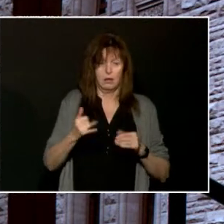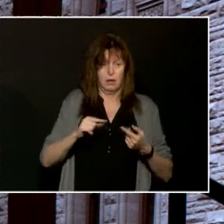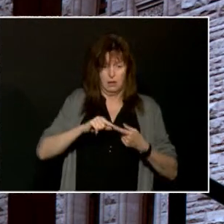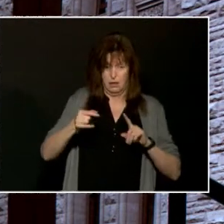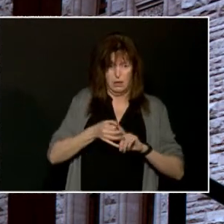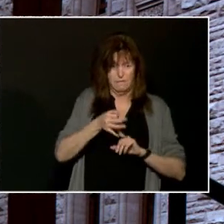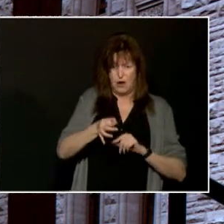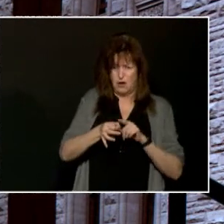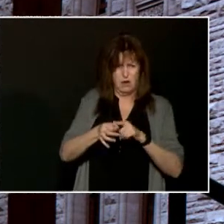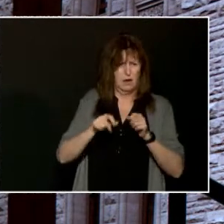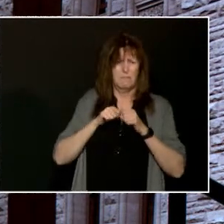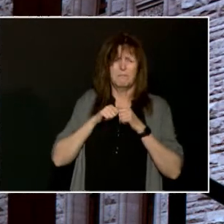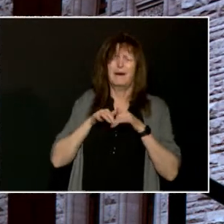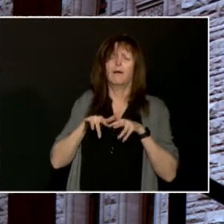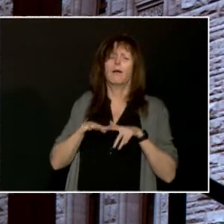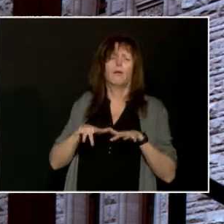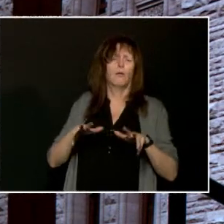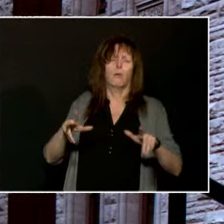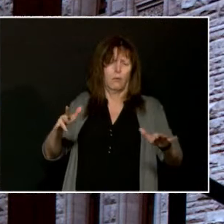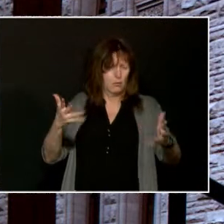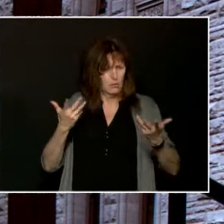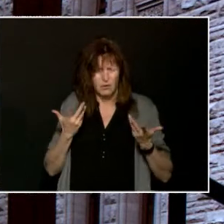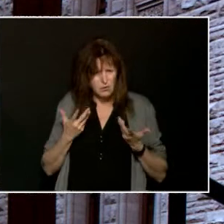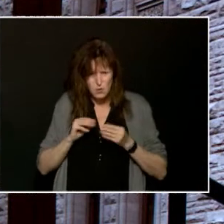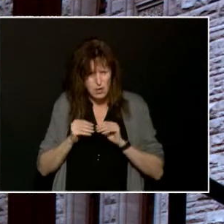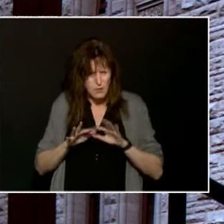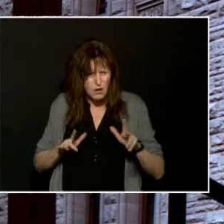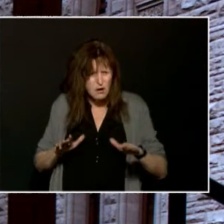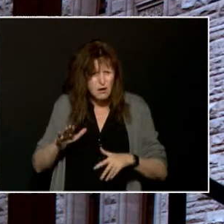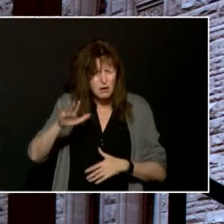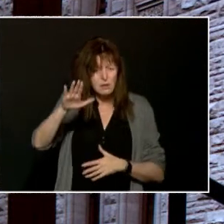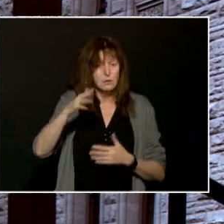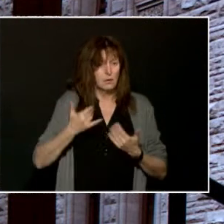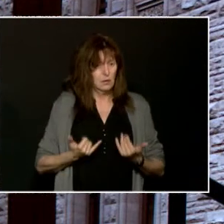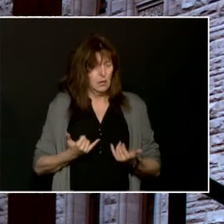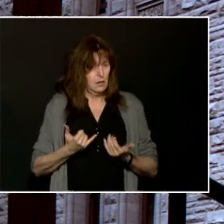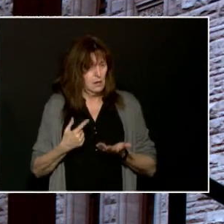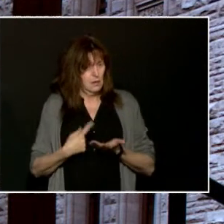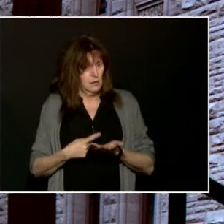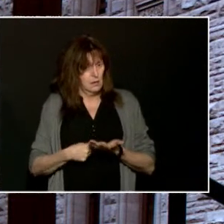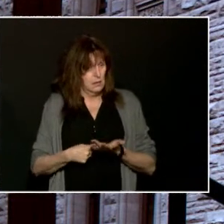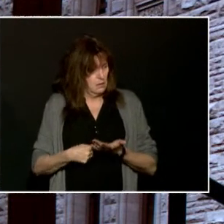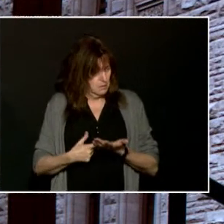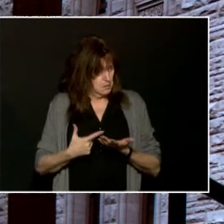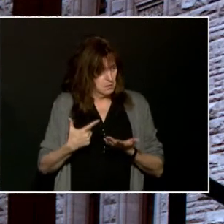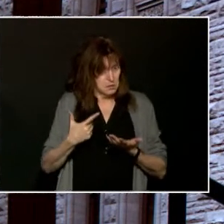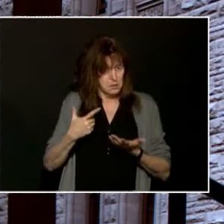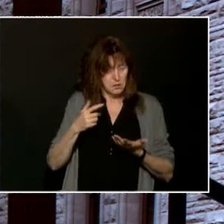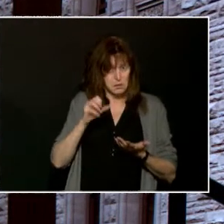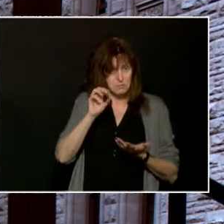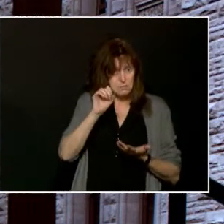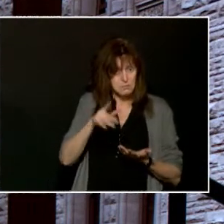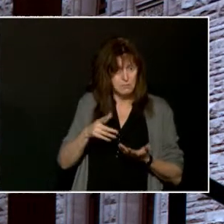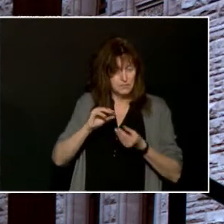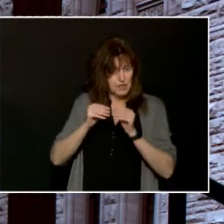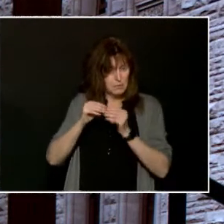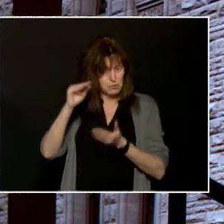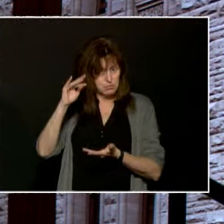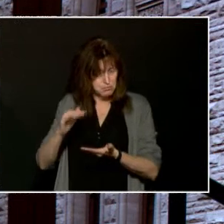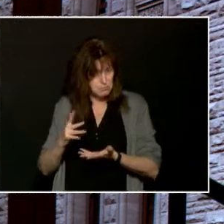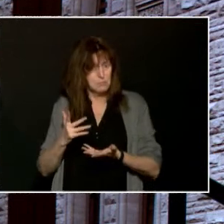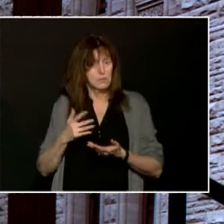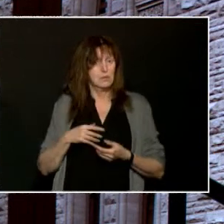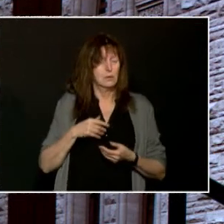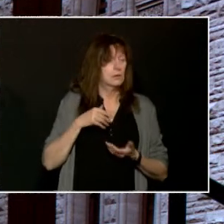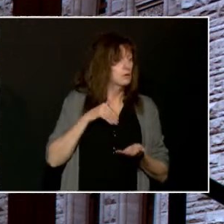health units. Those numbers that we talked about today are coming down steadily, and they're coming back into range. Our medical officers of health understand the